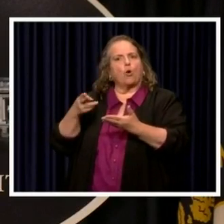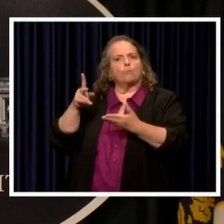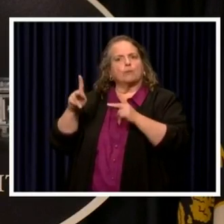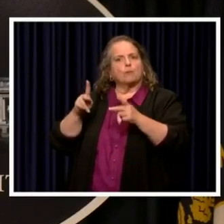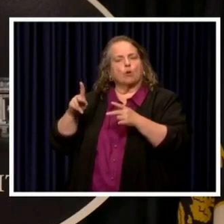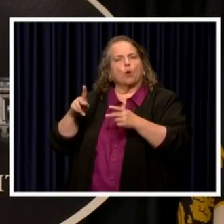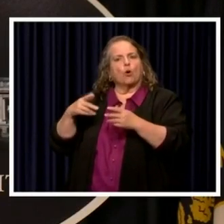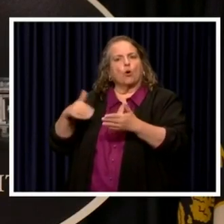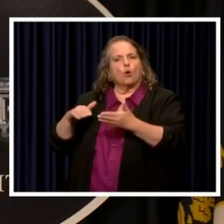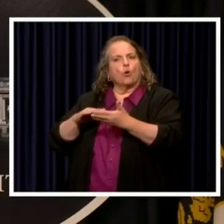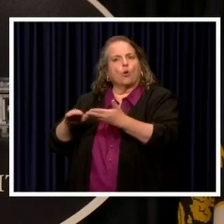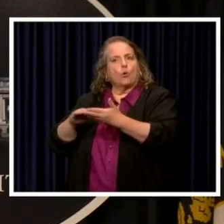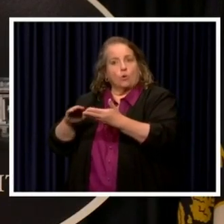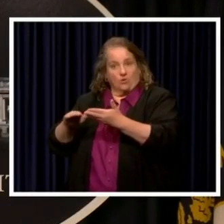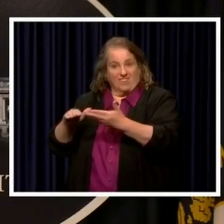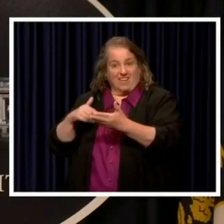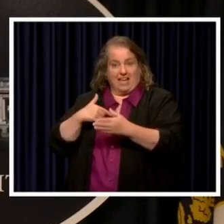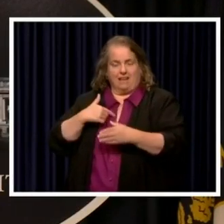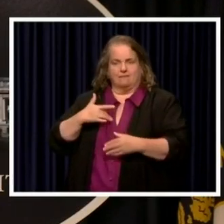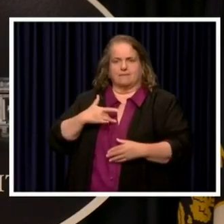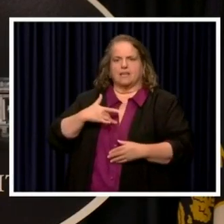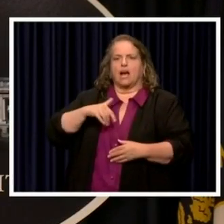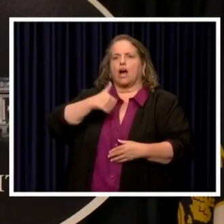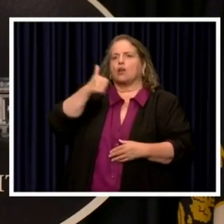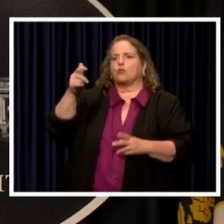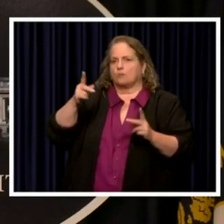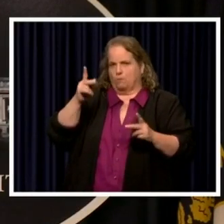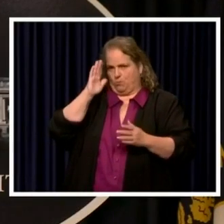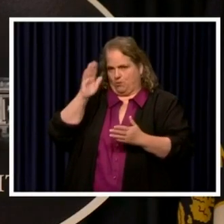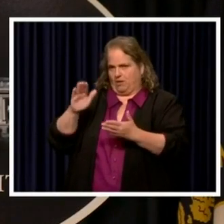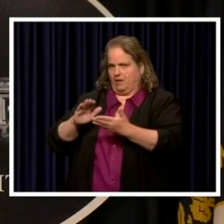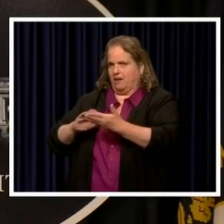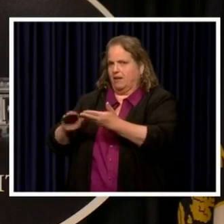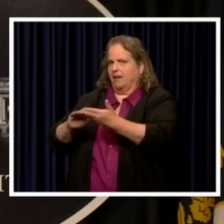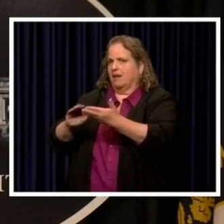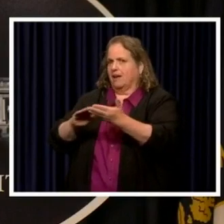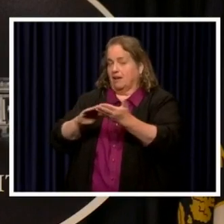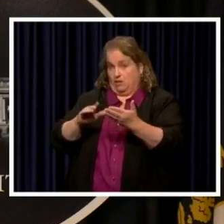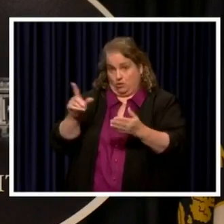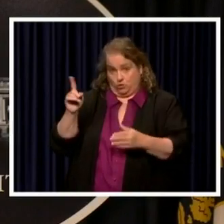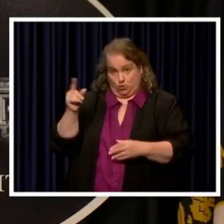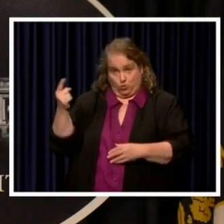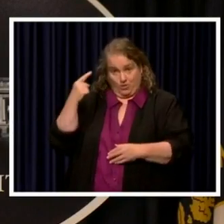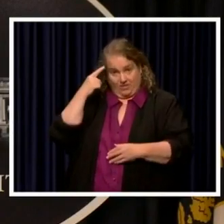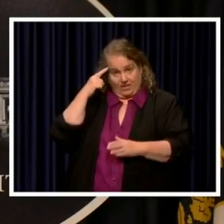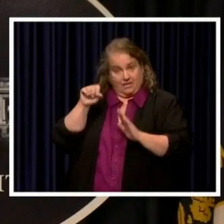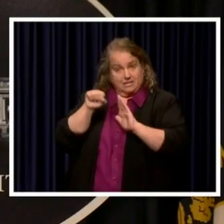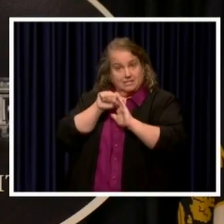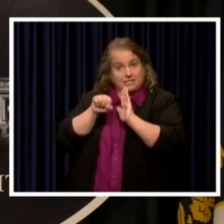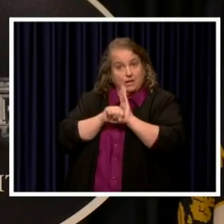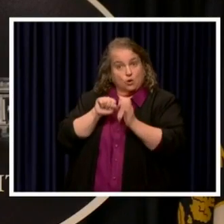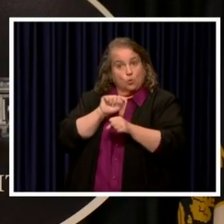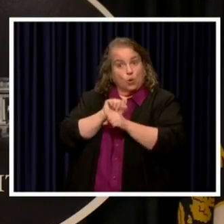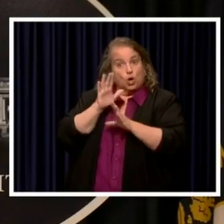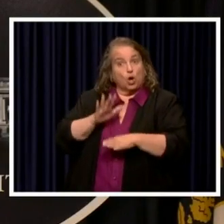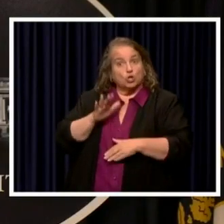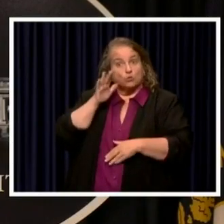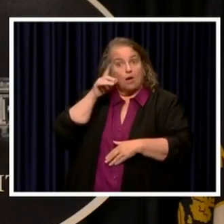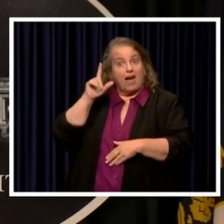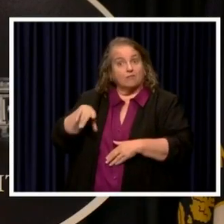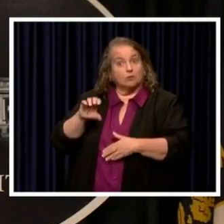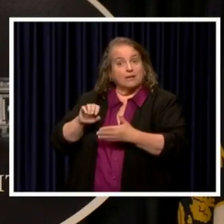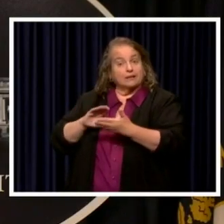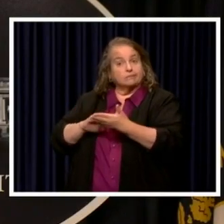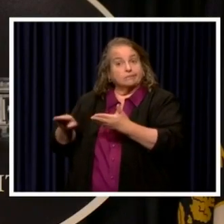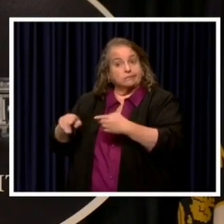sector. Is that something that the state may have to do also, or layoffs, or state workers being furloughed? Is that something that